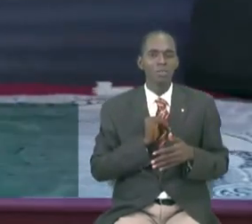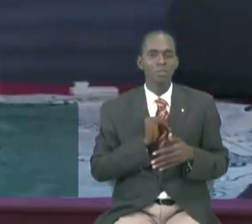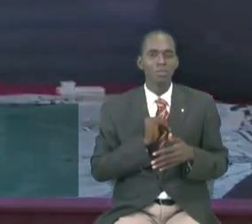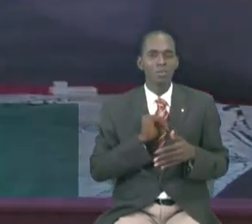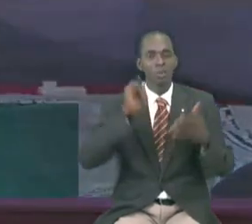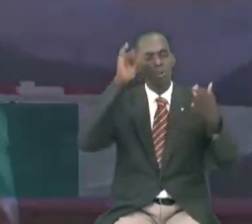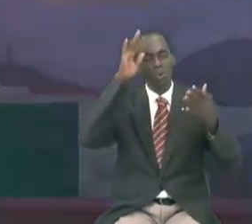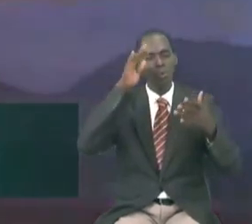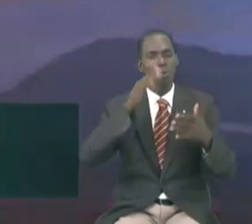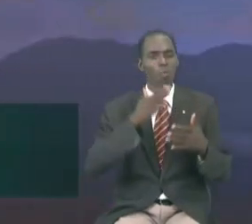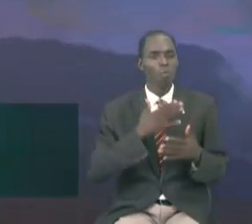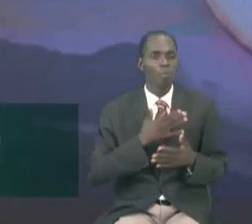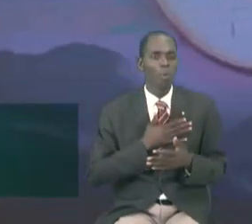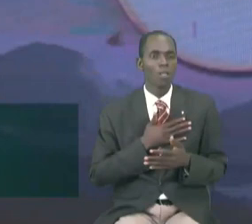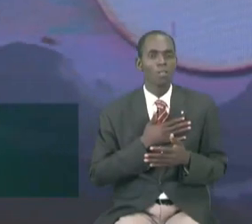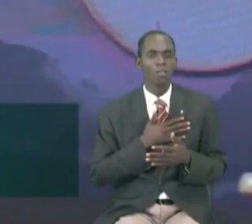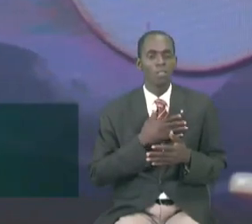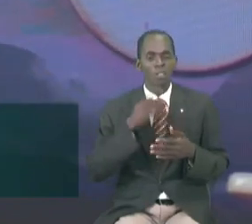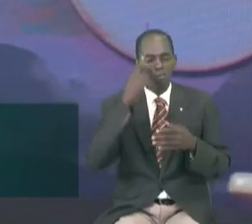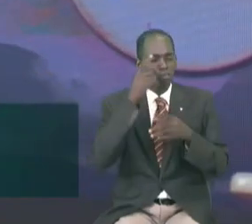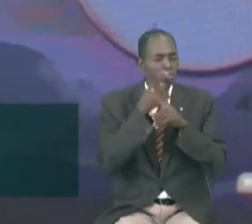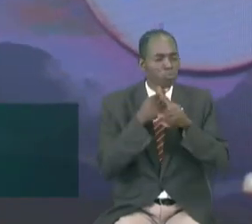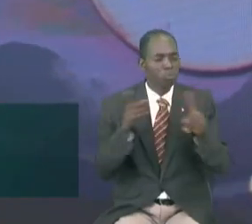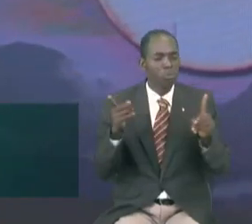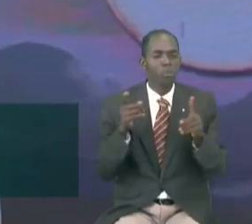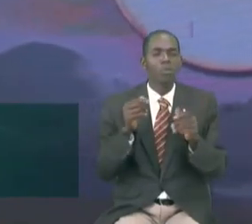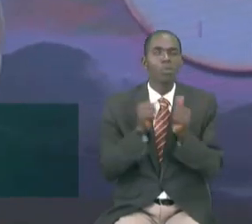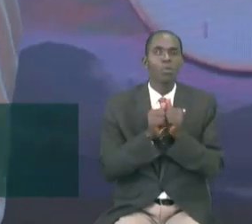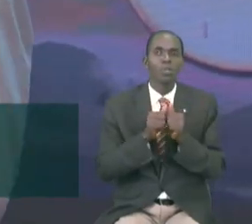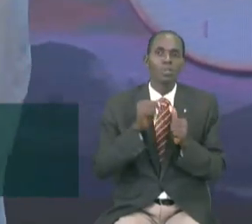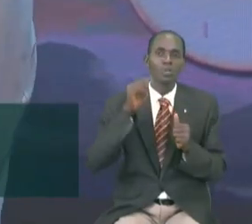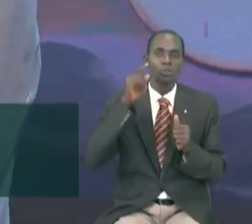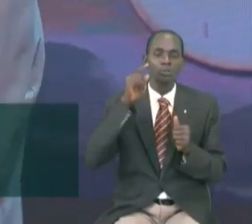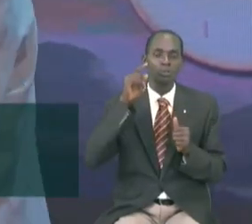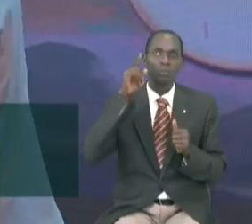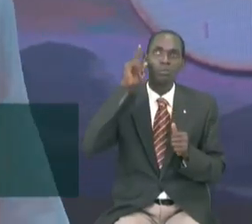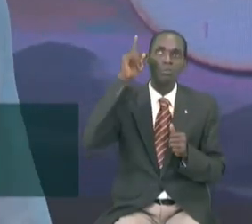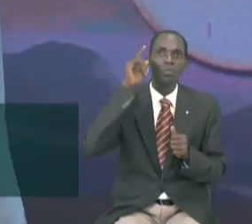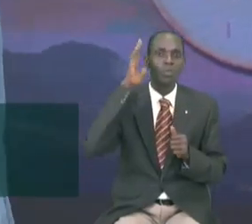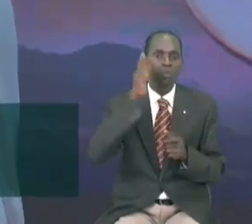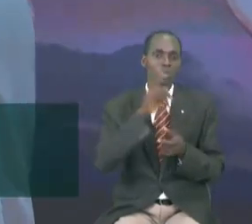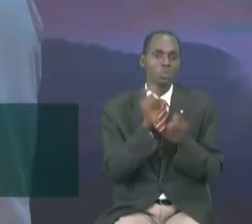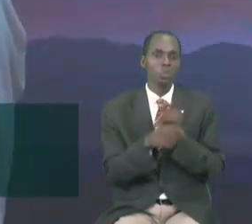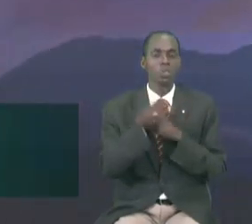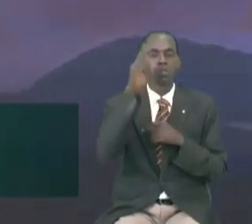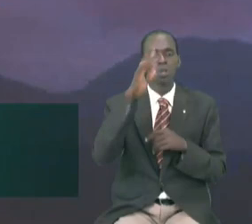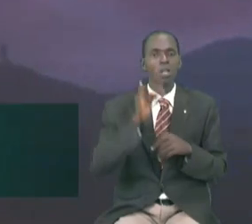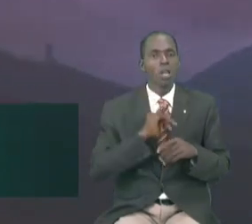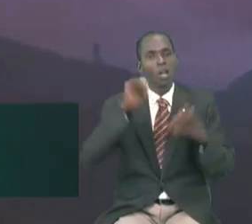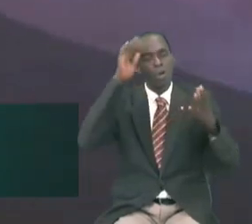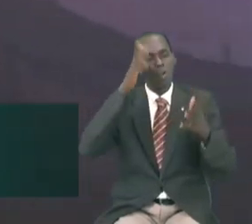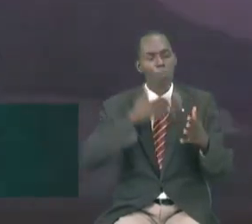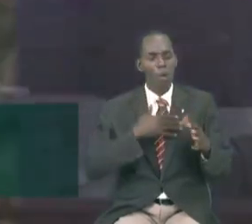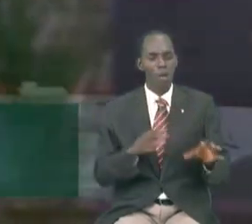reaction will change God. I hope my rebellion will change God. Well, if your